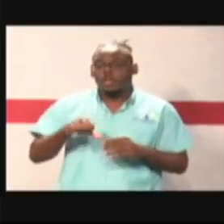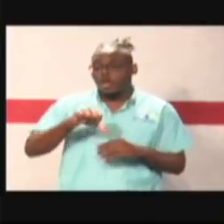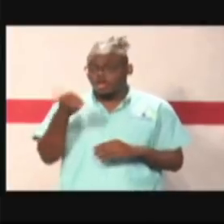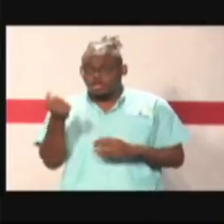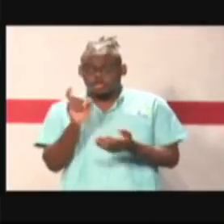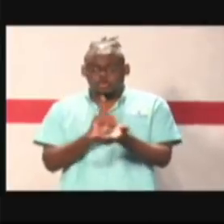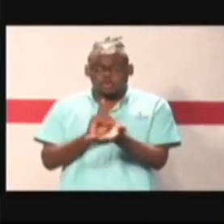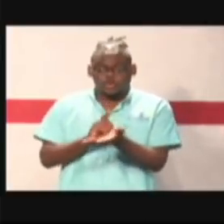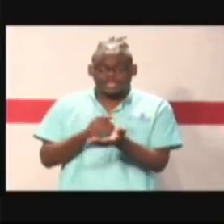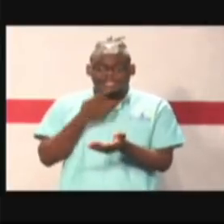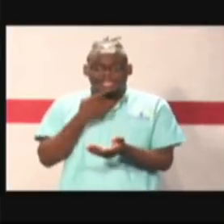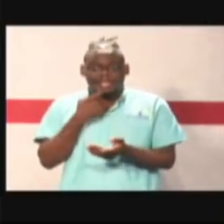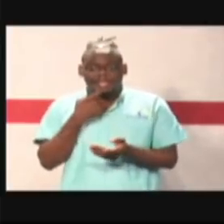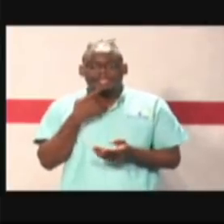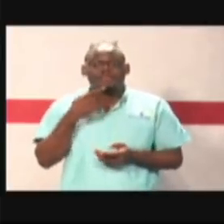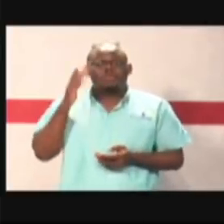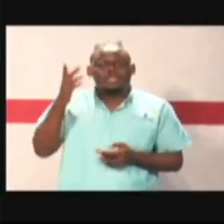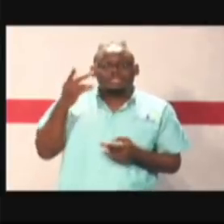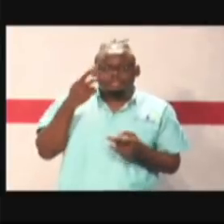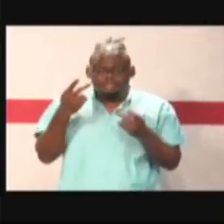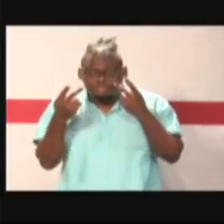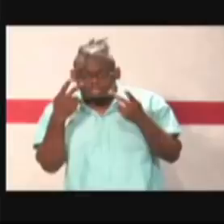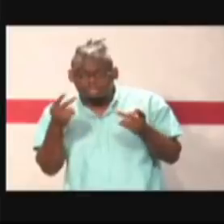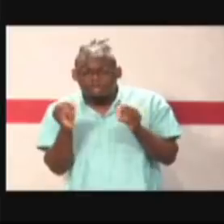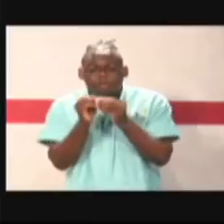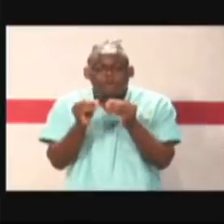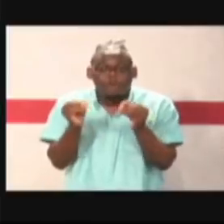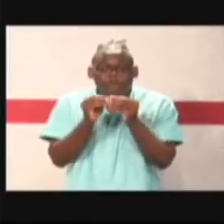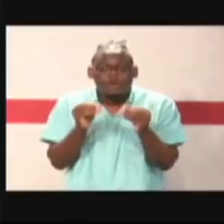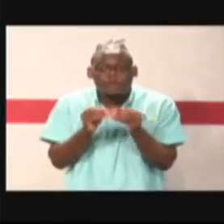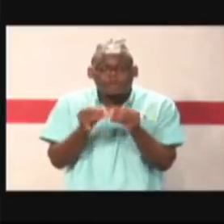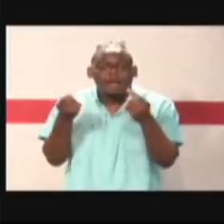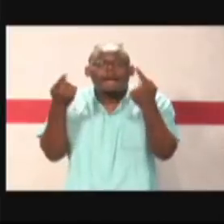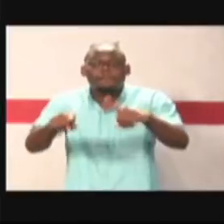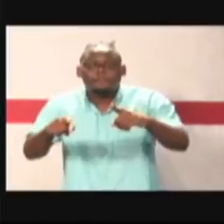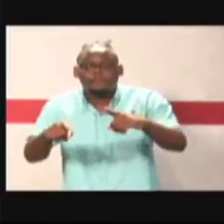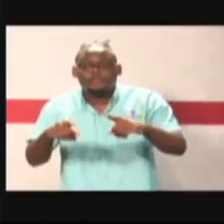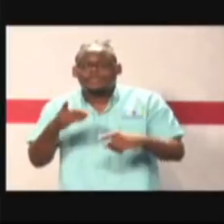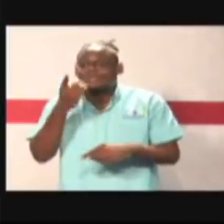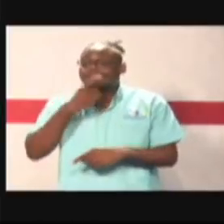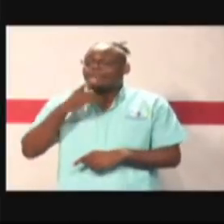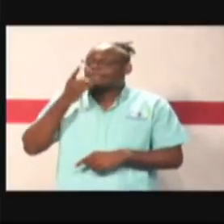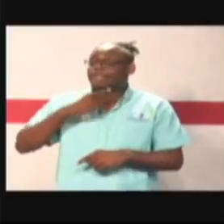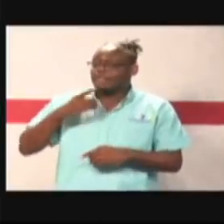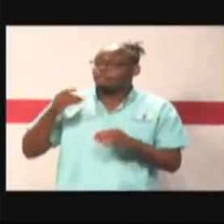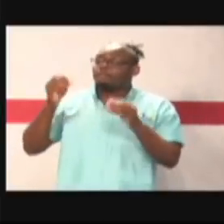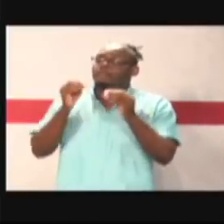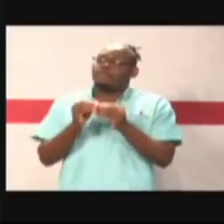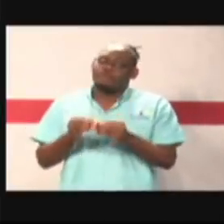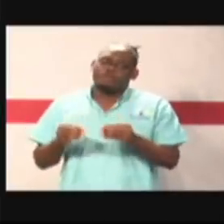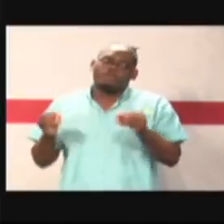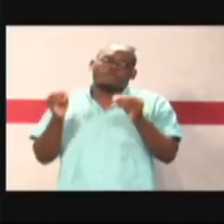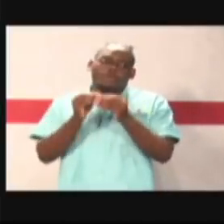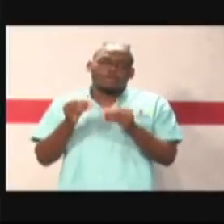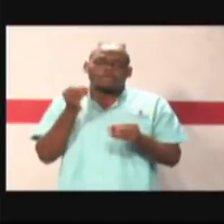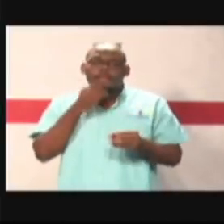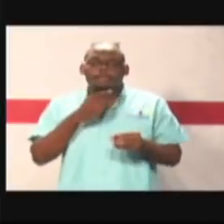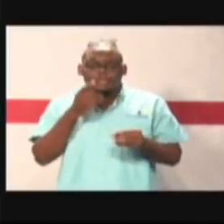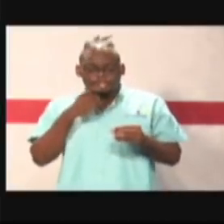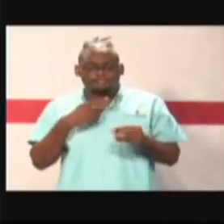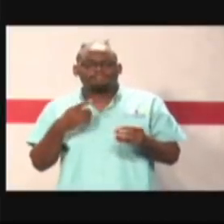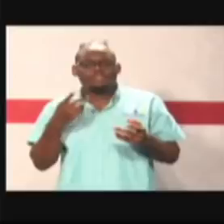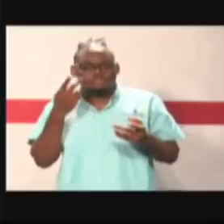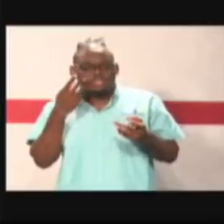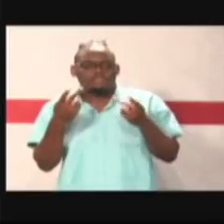at the comorbidity profile, diabetes or sugar, high blood pressure, or what we call